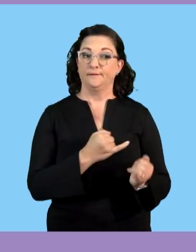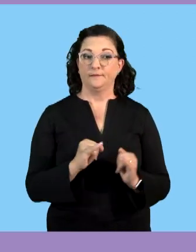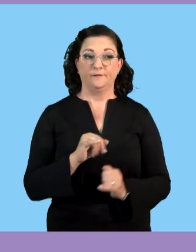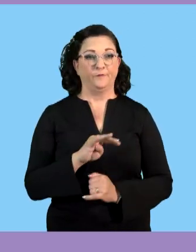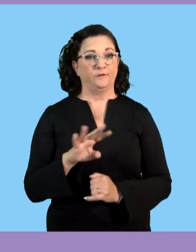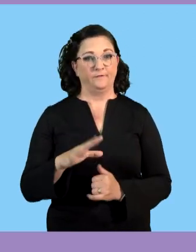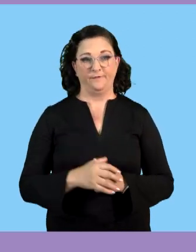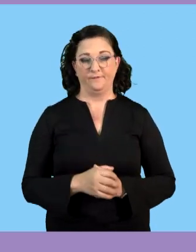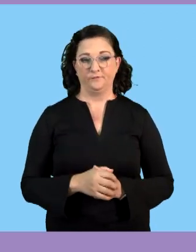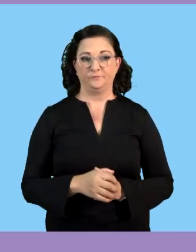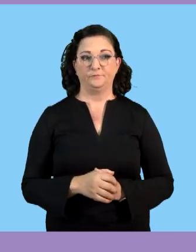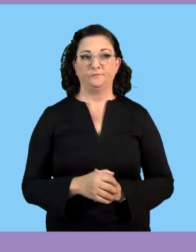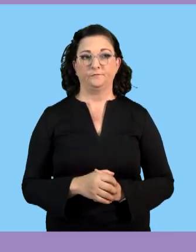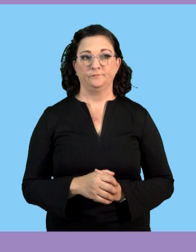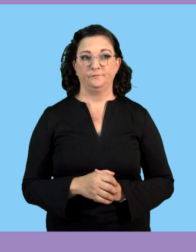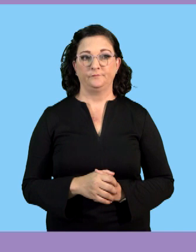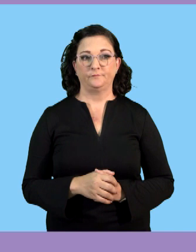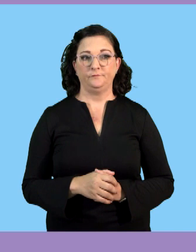still a 45.